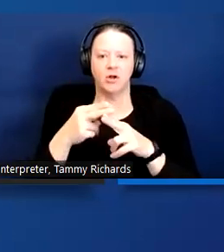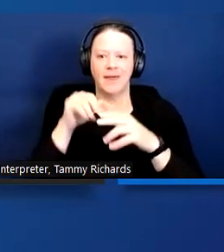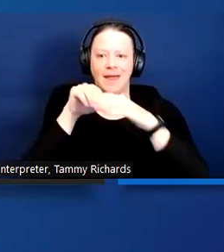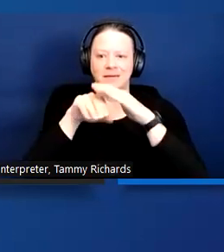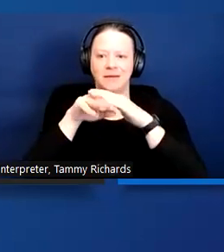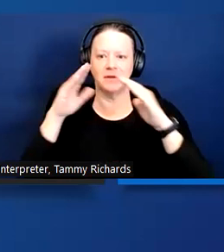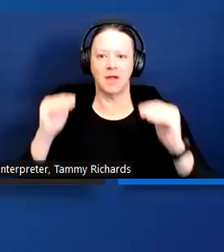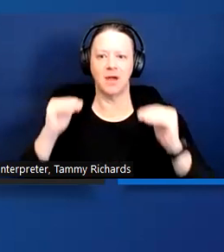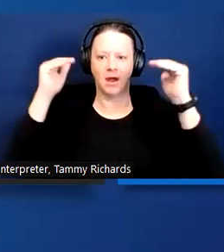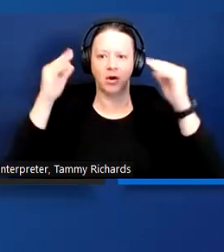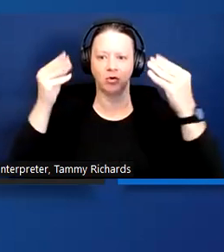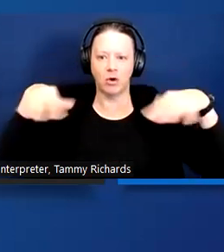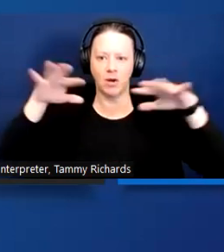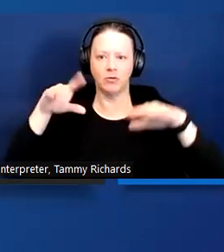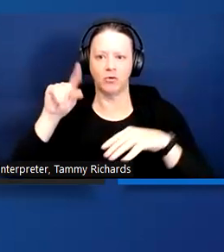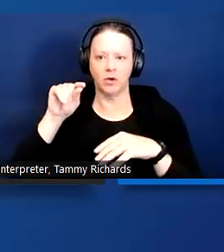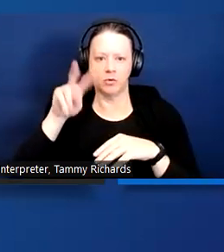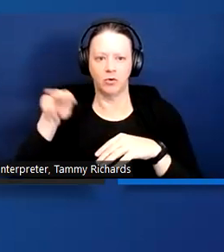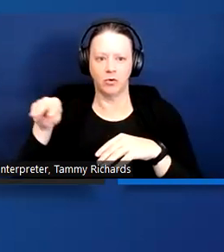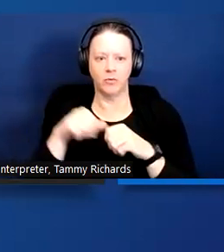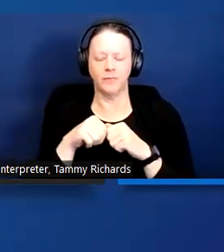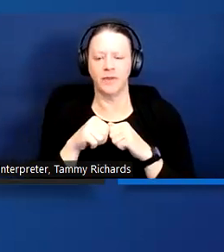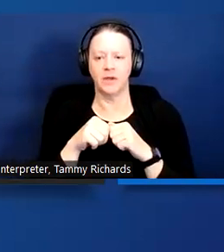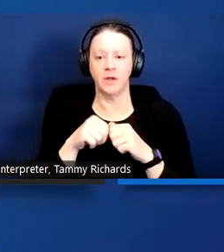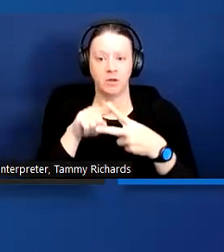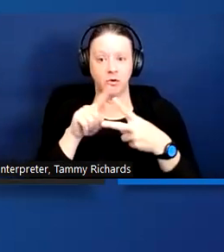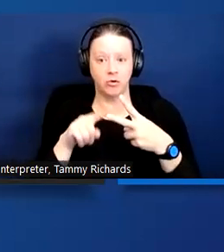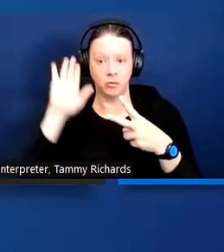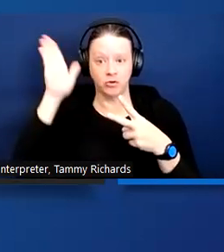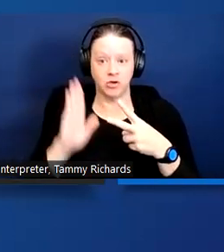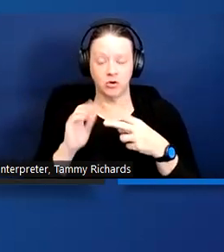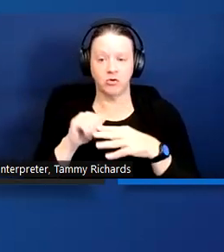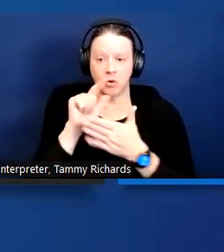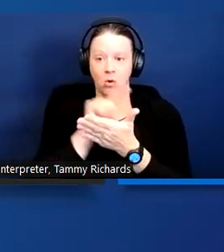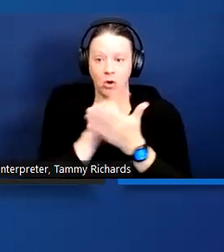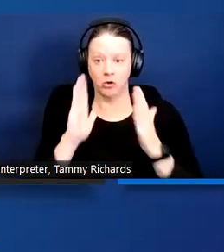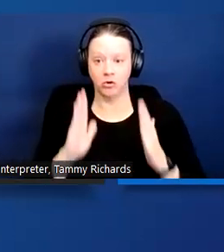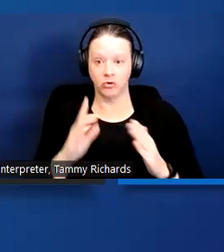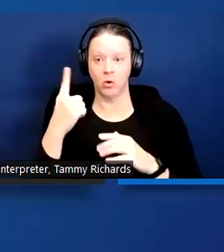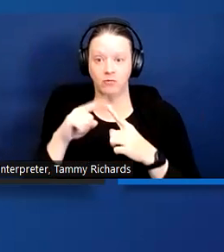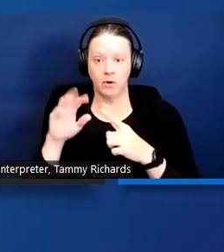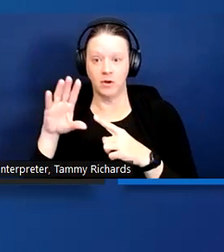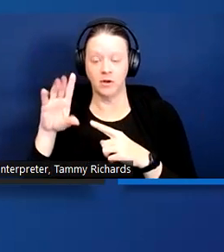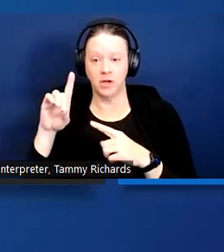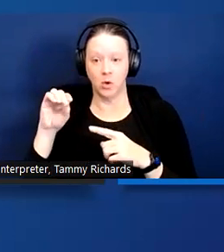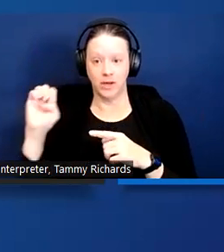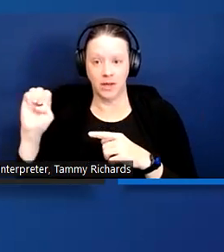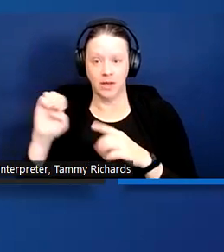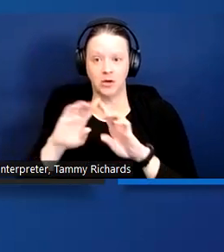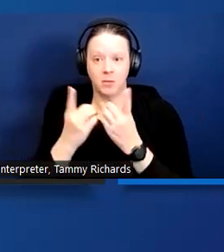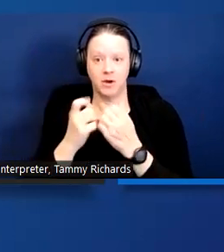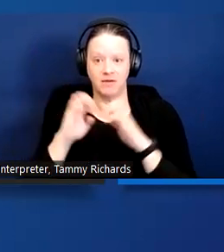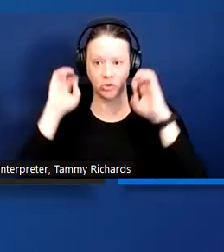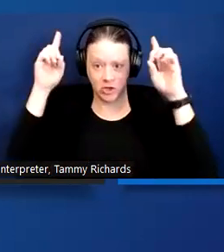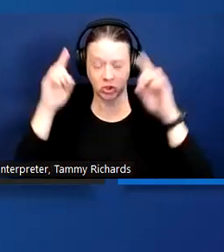2022. The two presenters were attorneys, one from the Department of Education, the other one was from the Department of